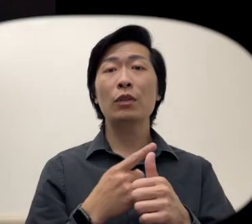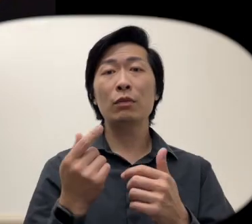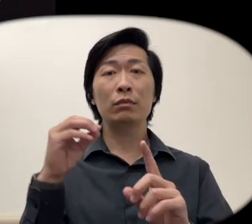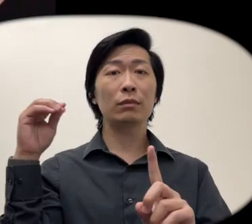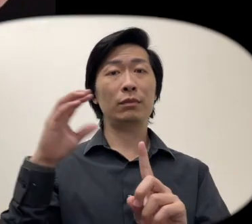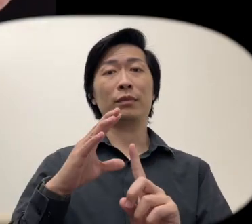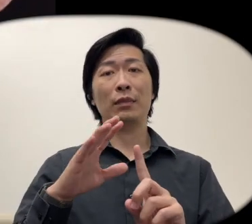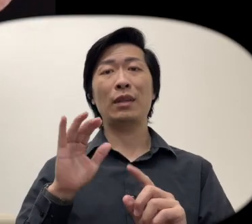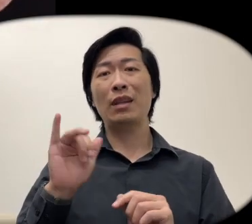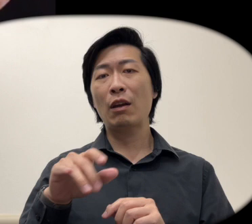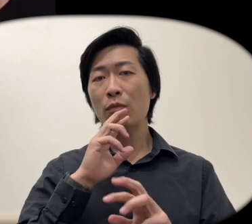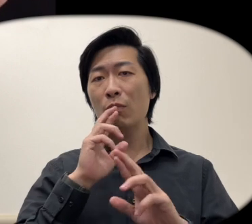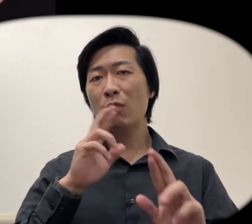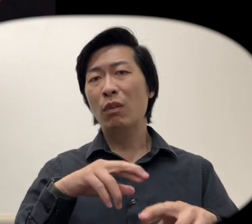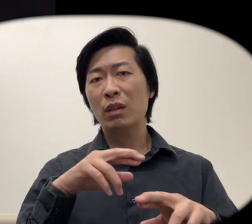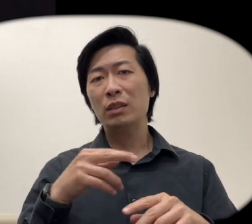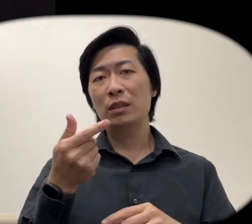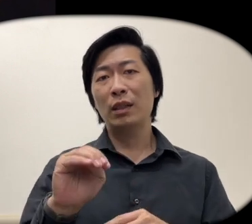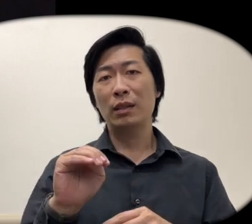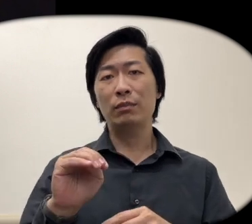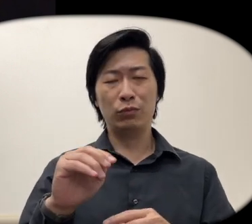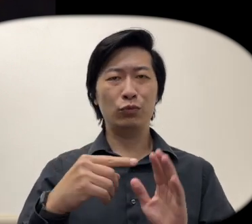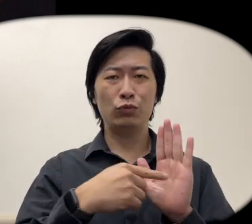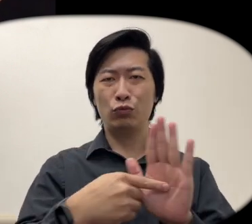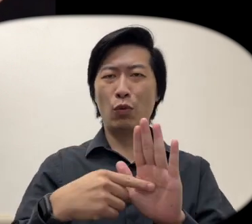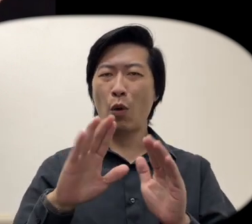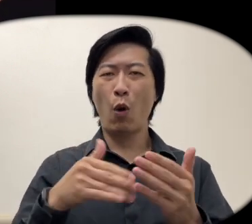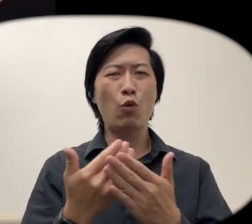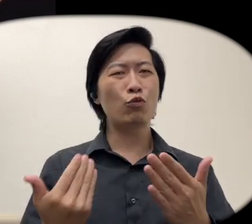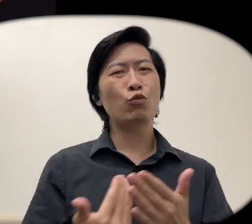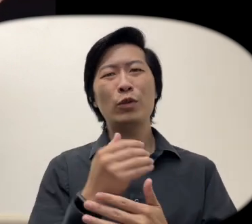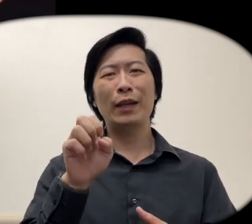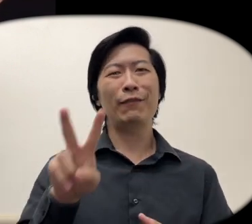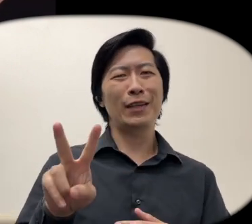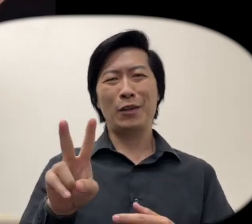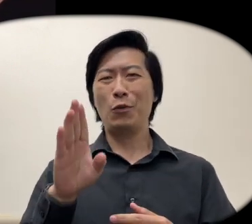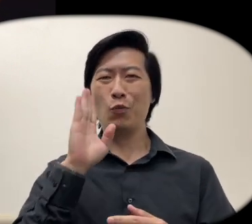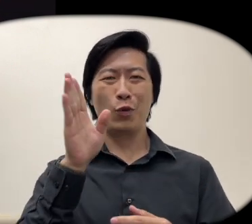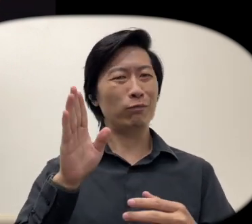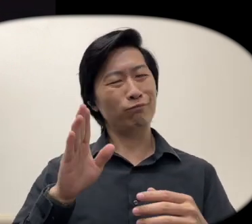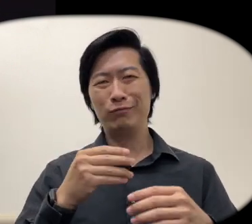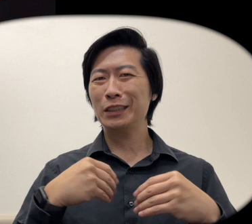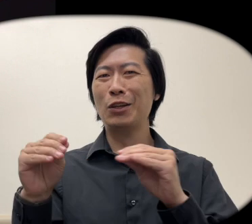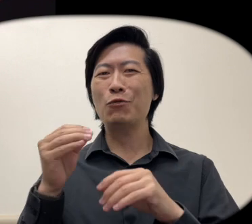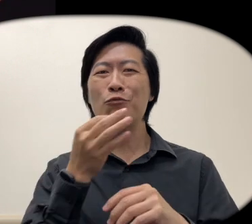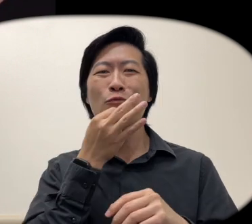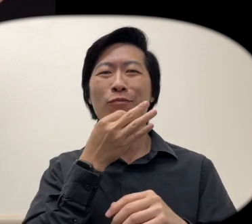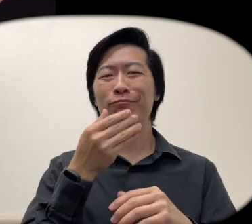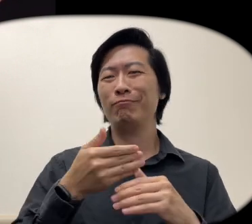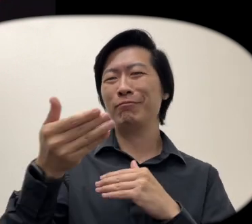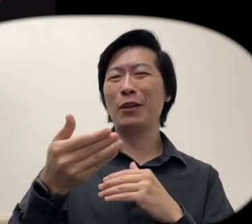Now, the first thing to highlight is that in that report, GM kicked off by highlighting all their new EV models that are launching here in the next